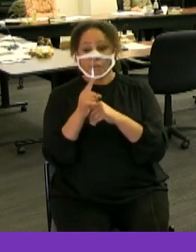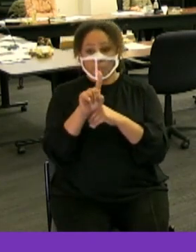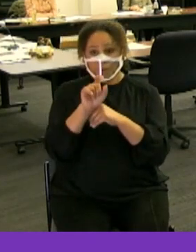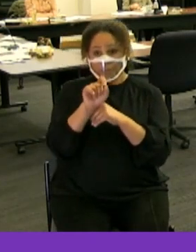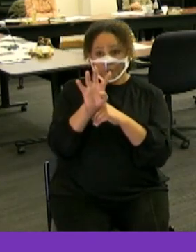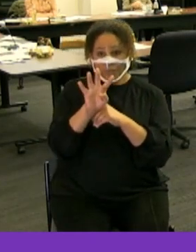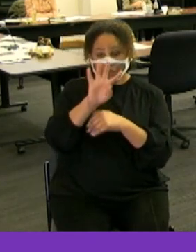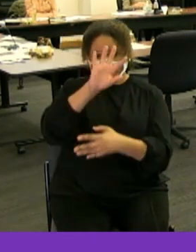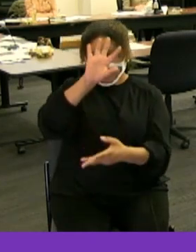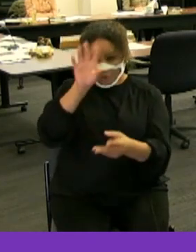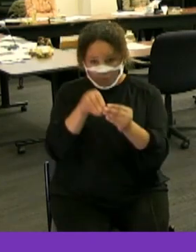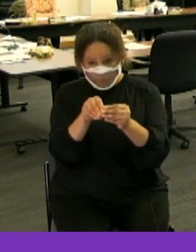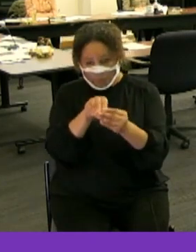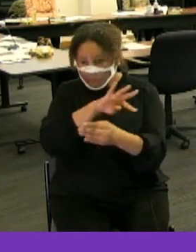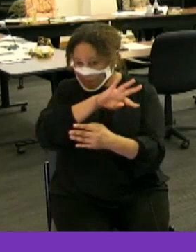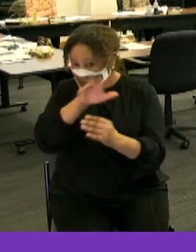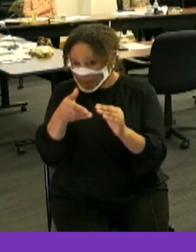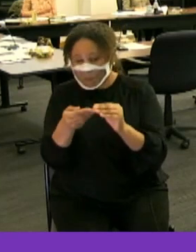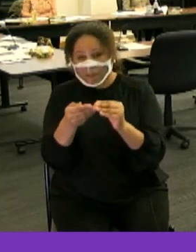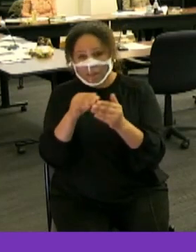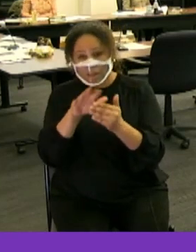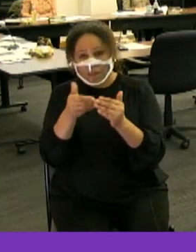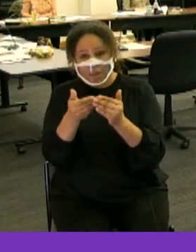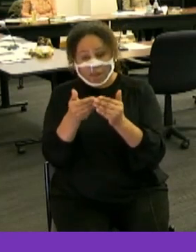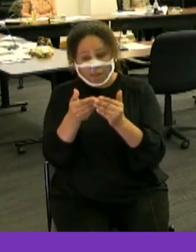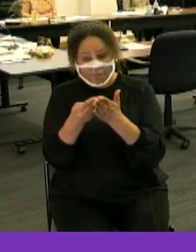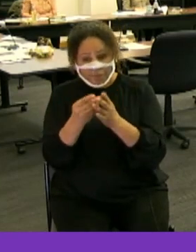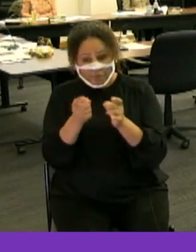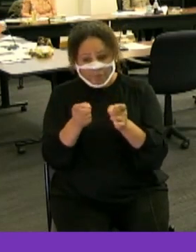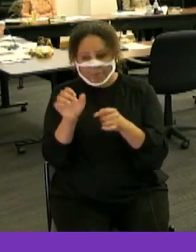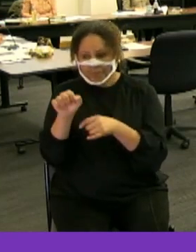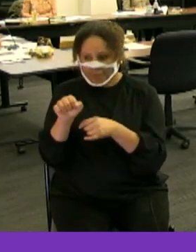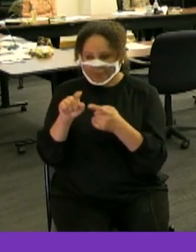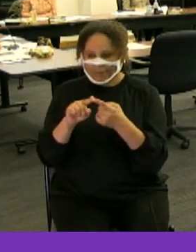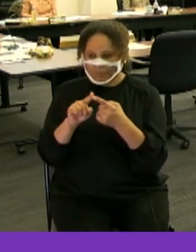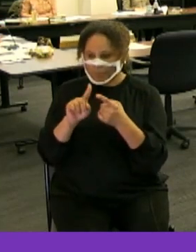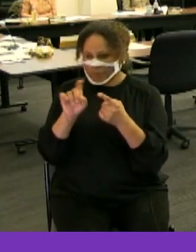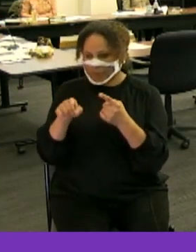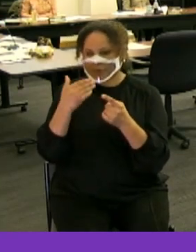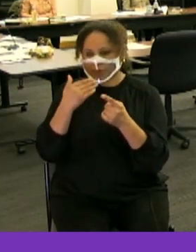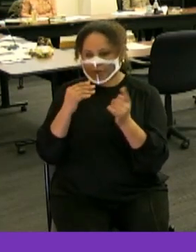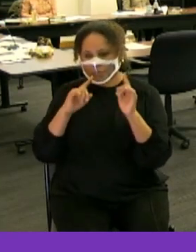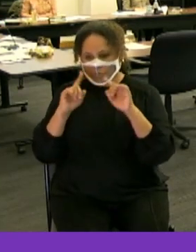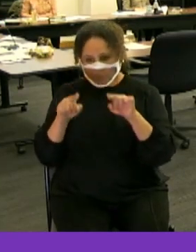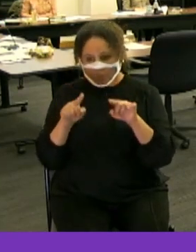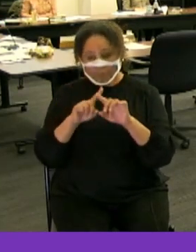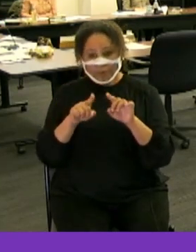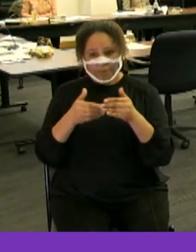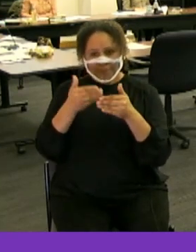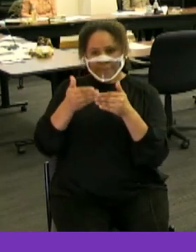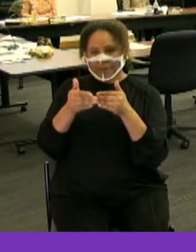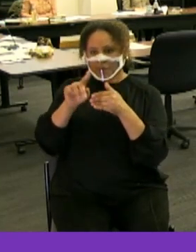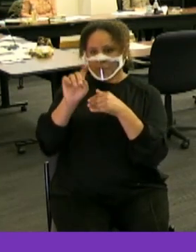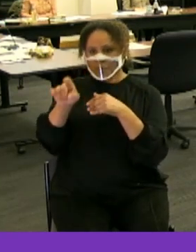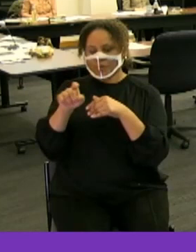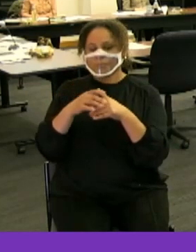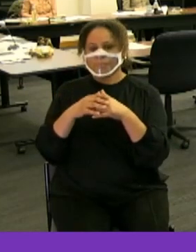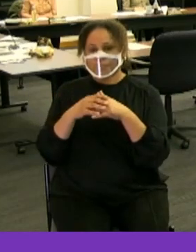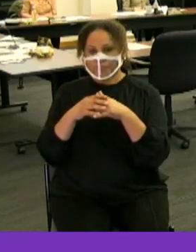1.4 encompasses all of the grants. Okay, that was one of my questions. So thank you for responding to that. But my next question,